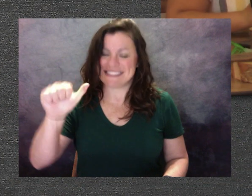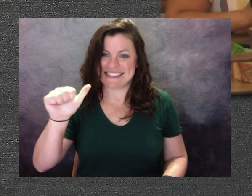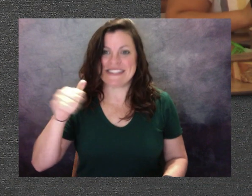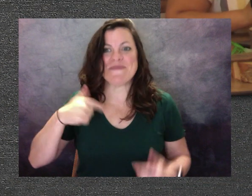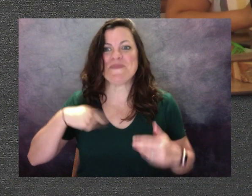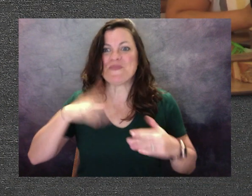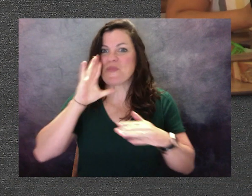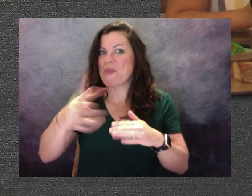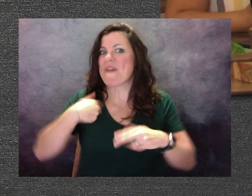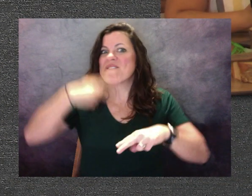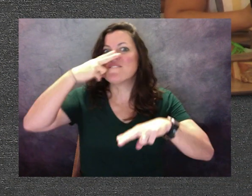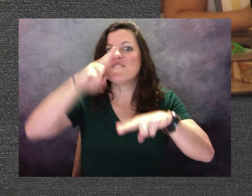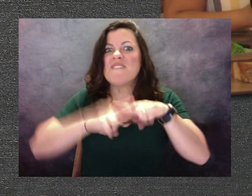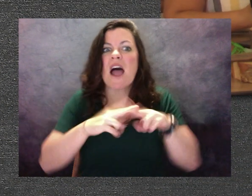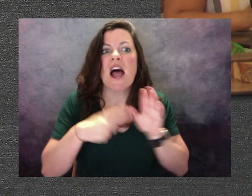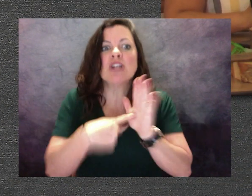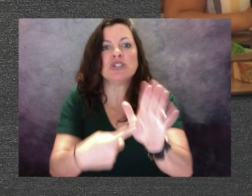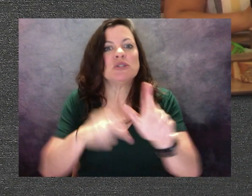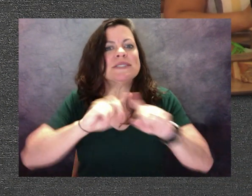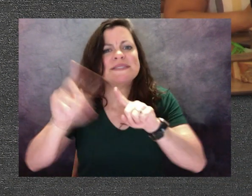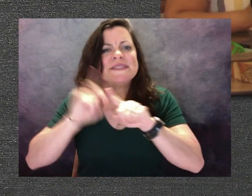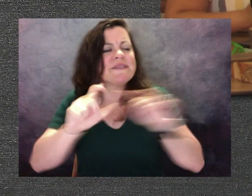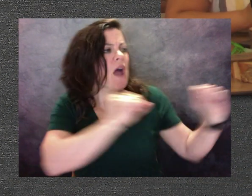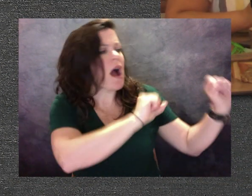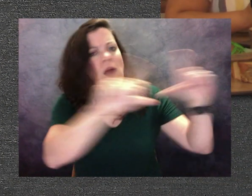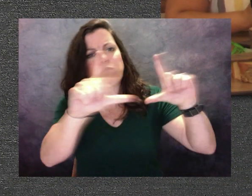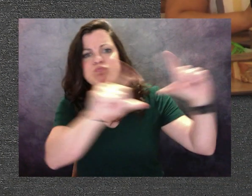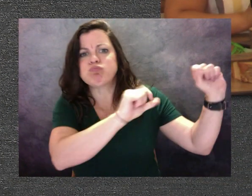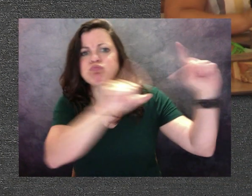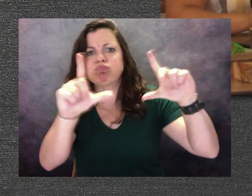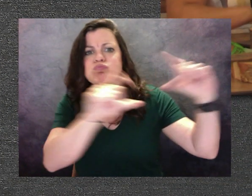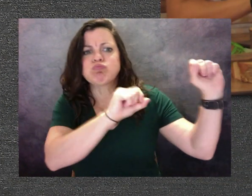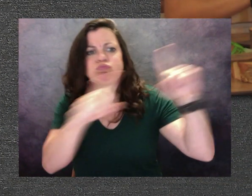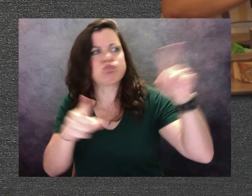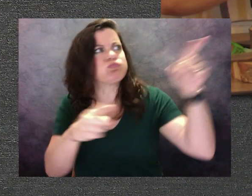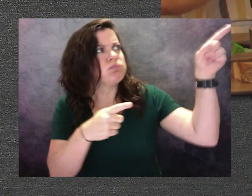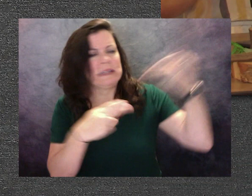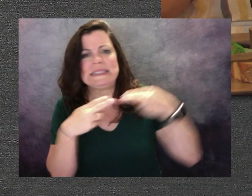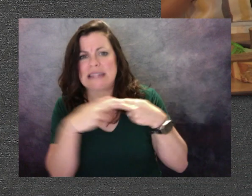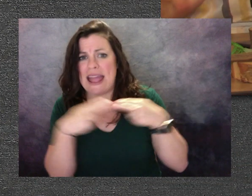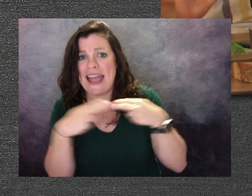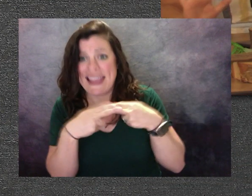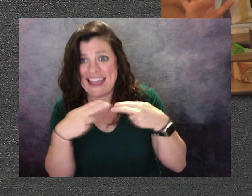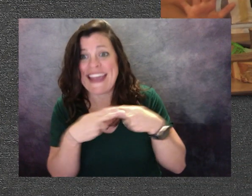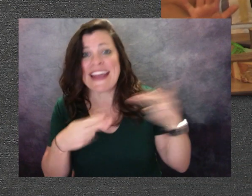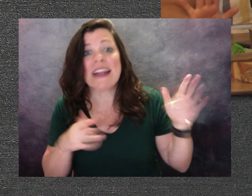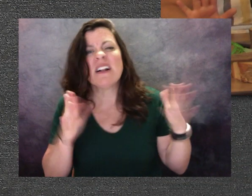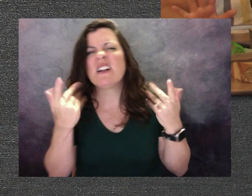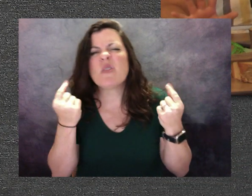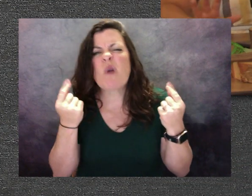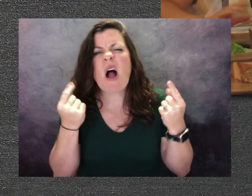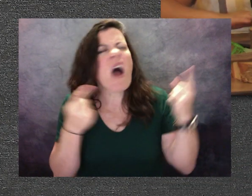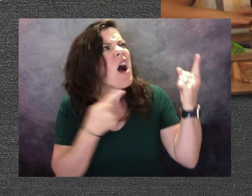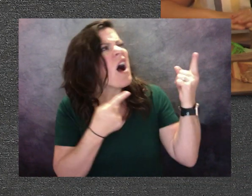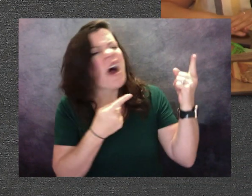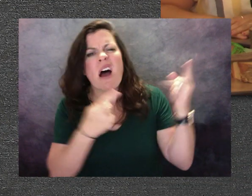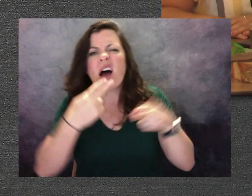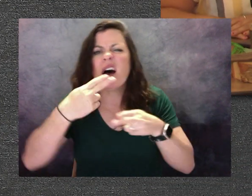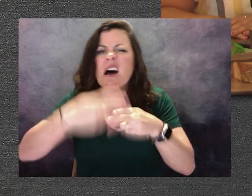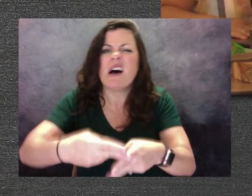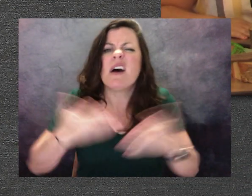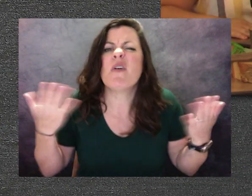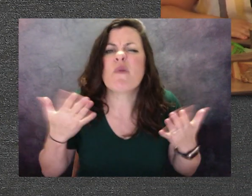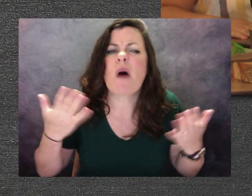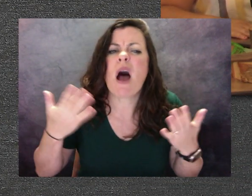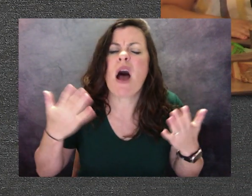play a game about patterns. We're gonna see all different kinds of patterns that